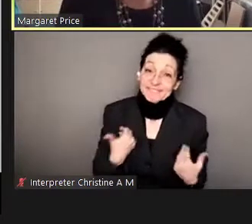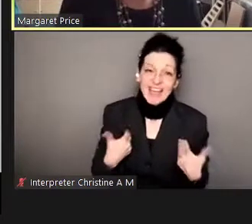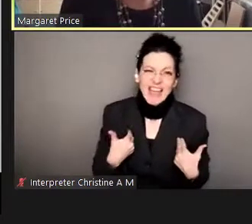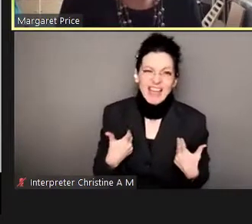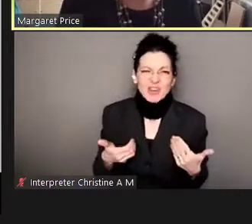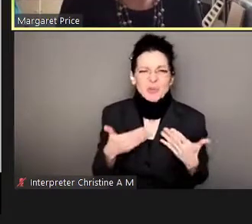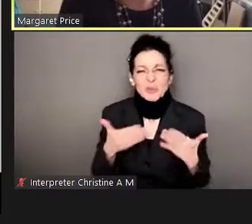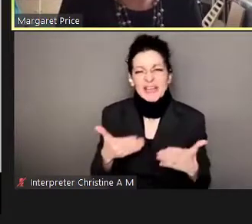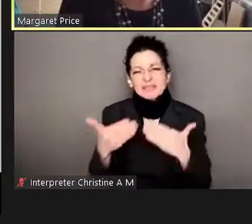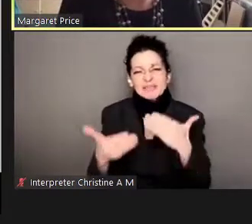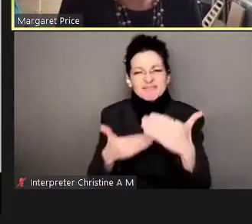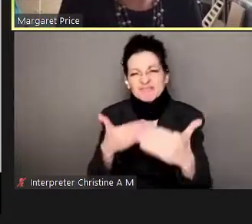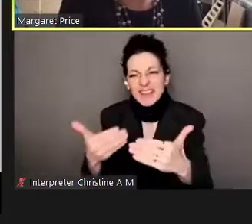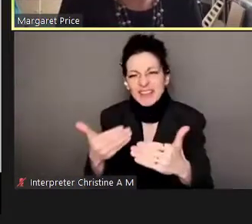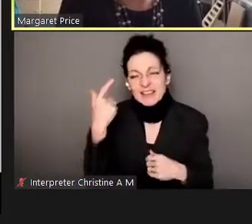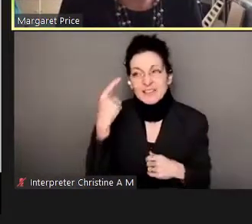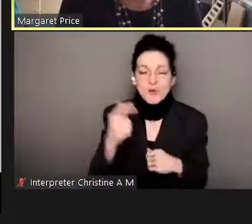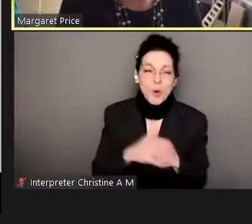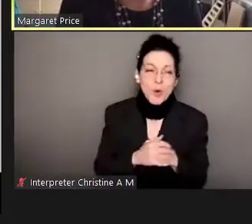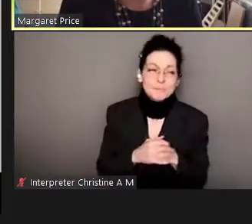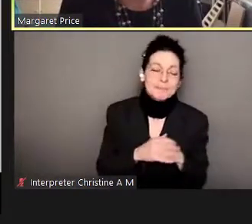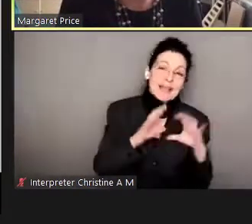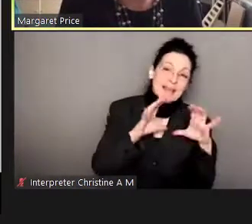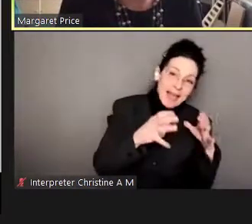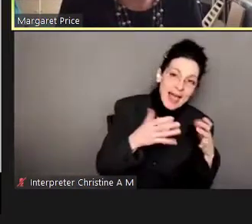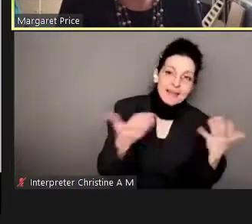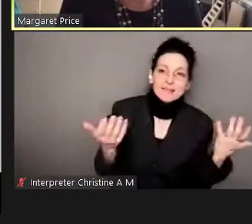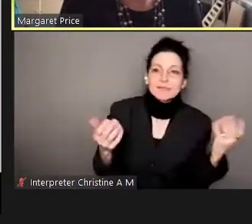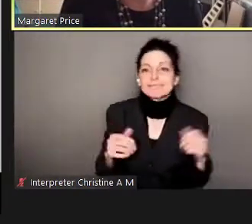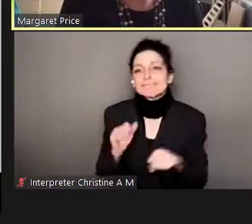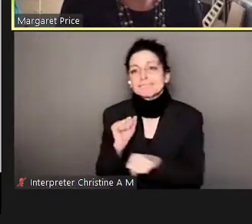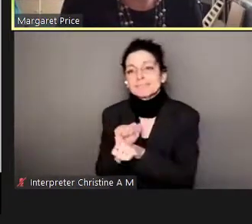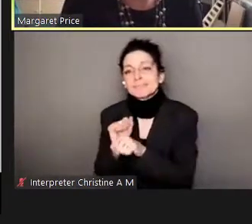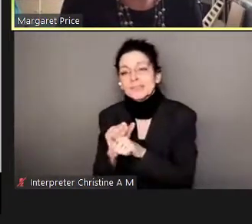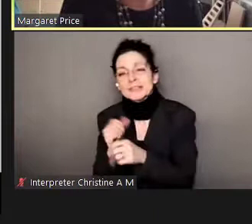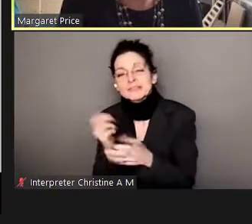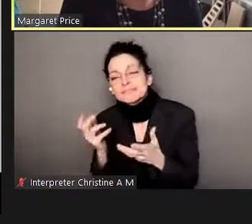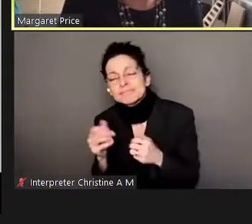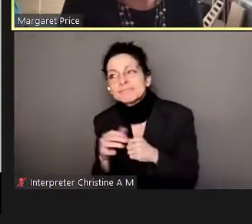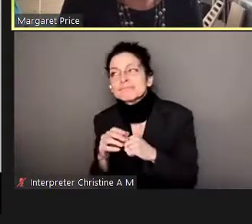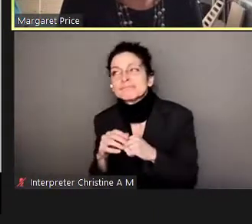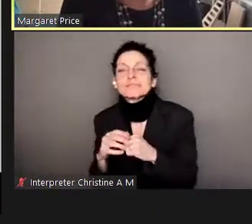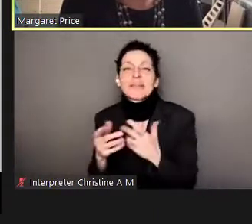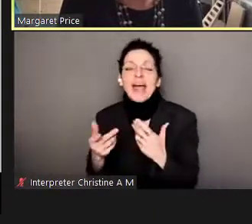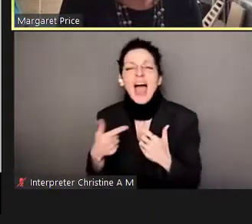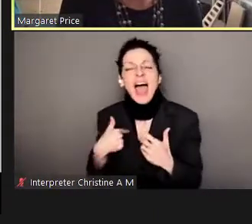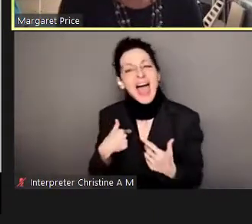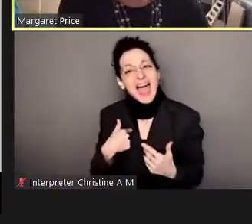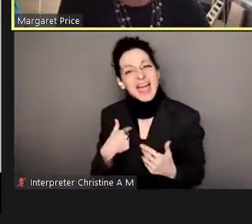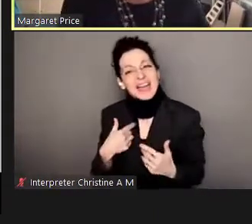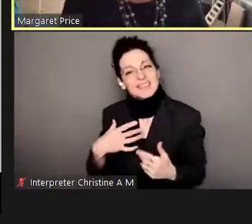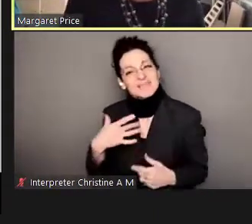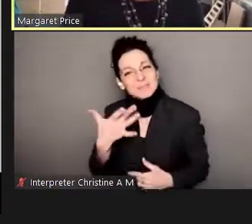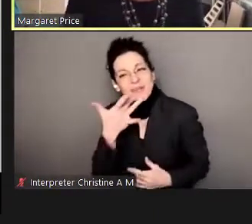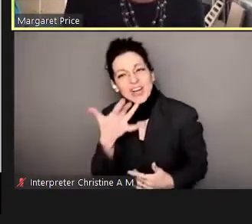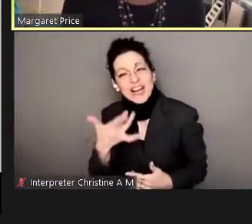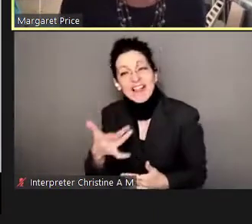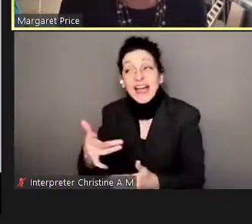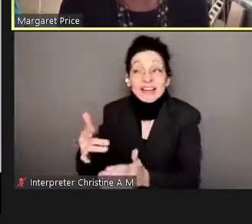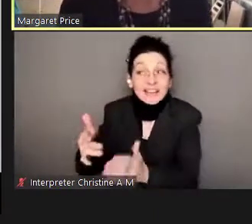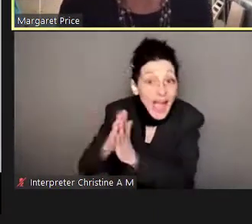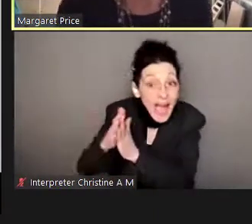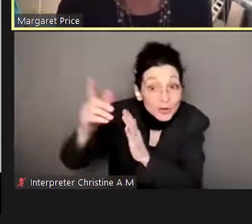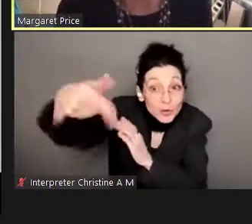a class or a group space of asking people to call on each other. I've heard mixed reviews of that, so I'm interested to learn about what other people